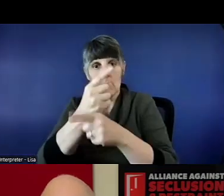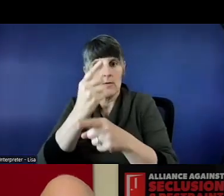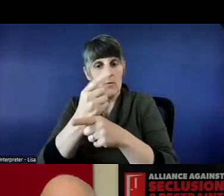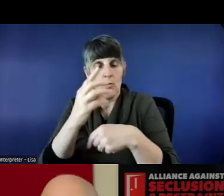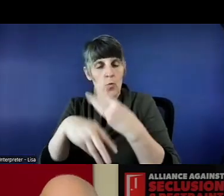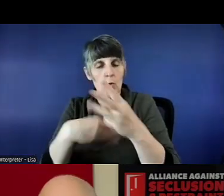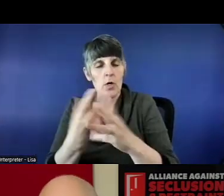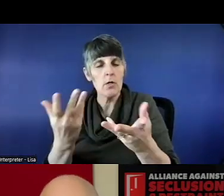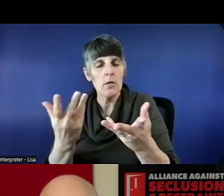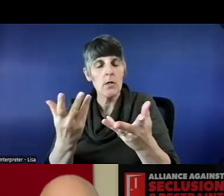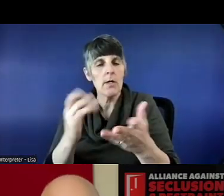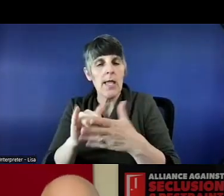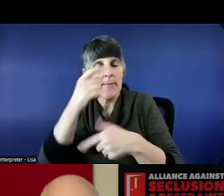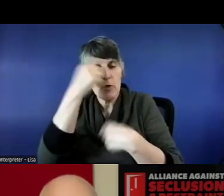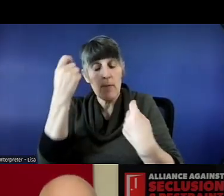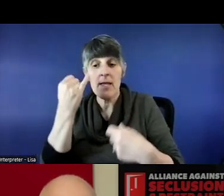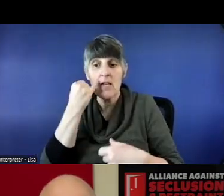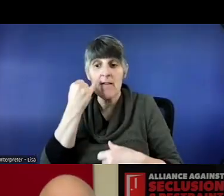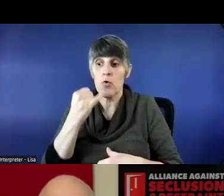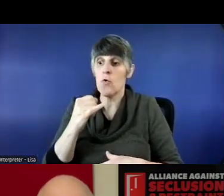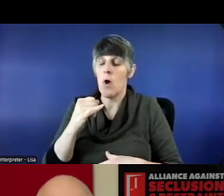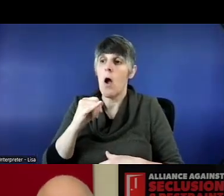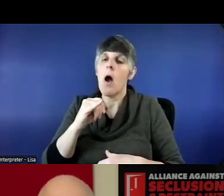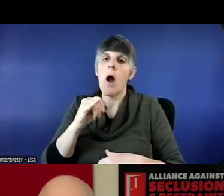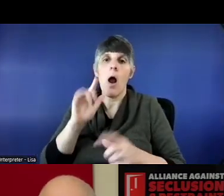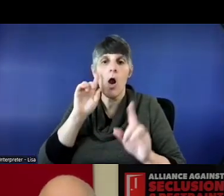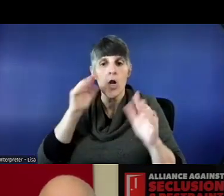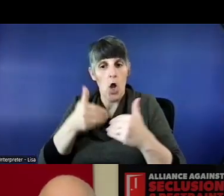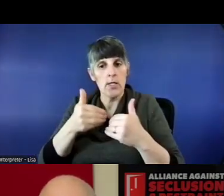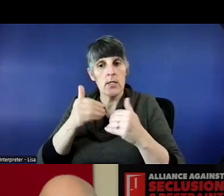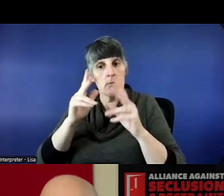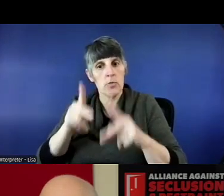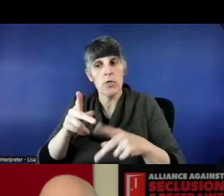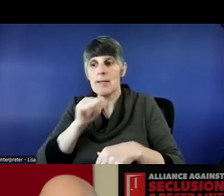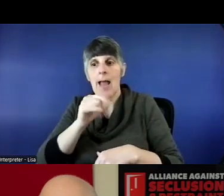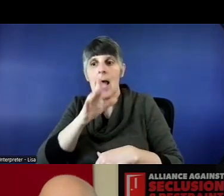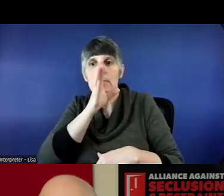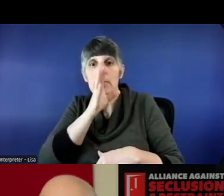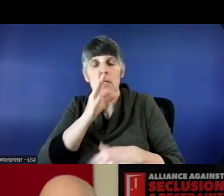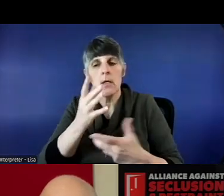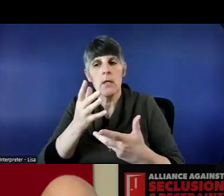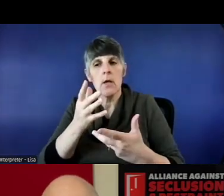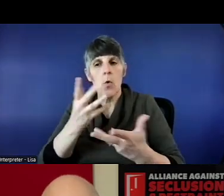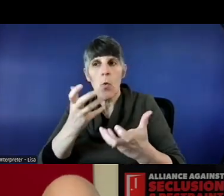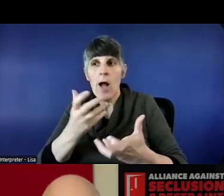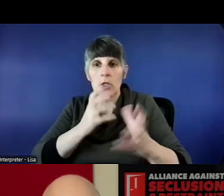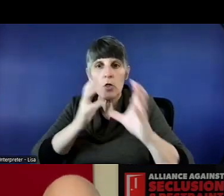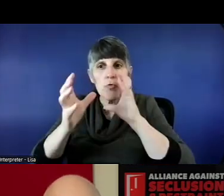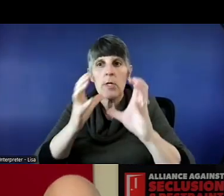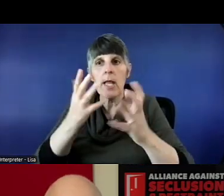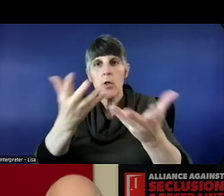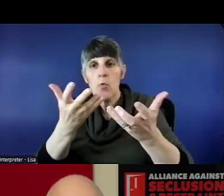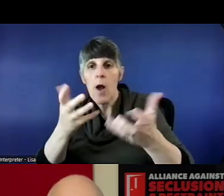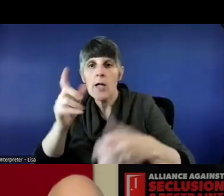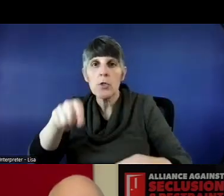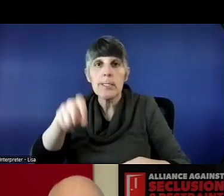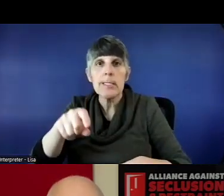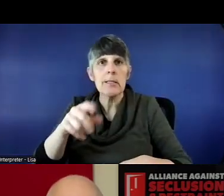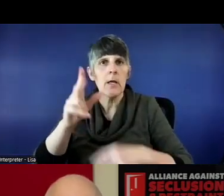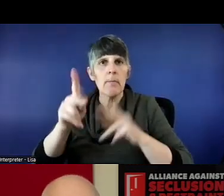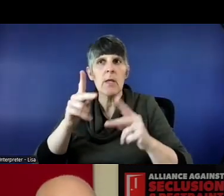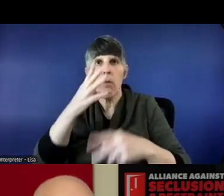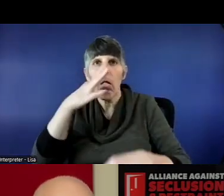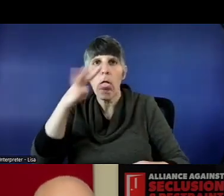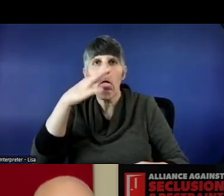a non-speaking autistic individual trying to communicate your needs and wants and not being heard, not being listened to,